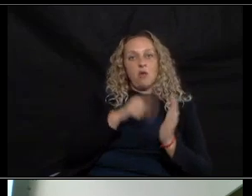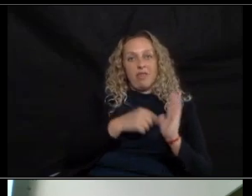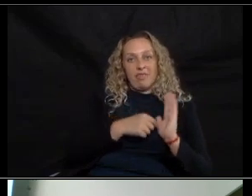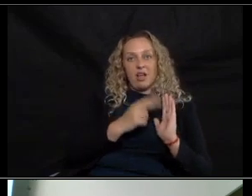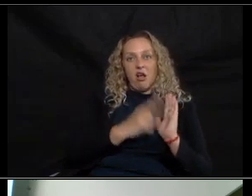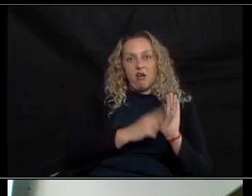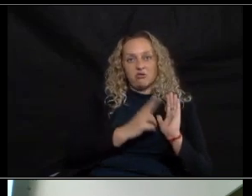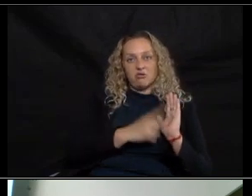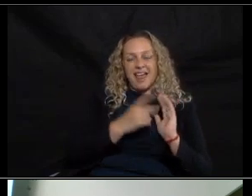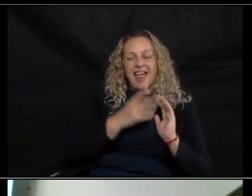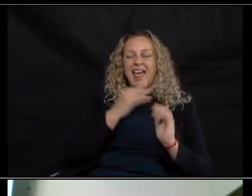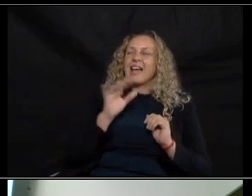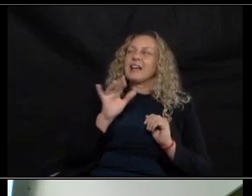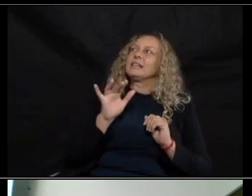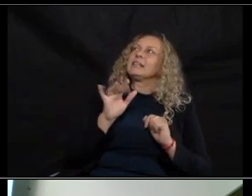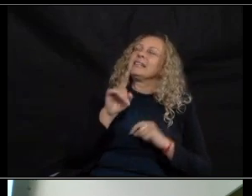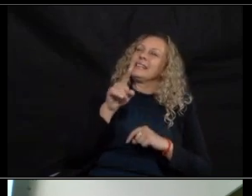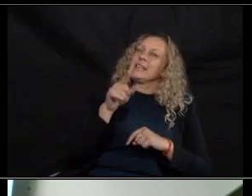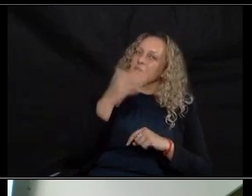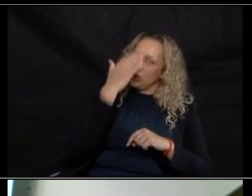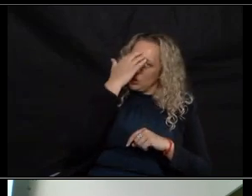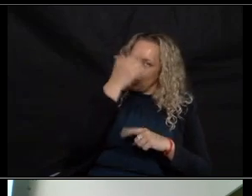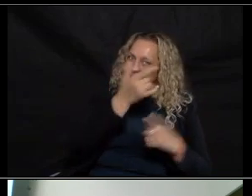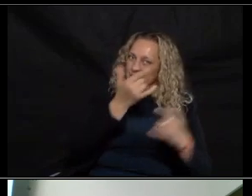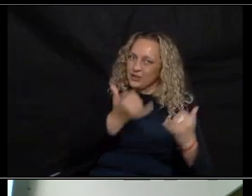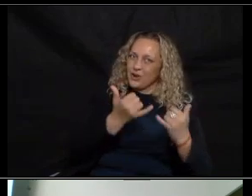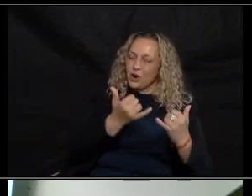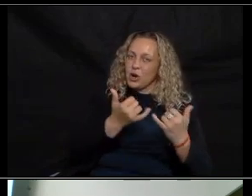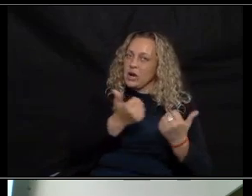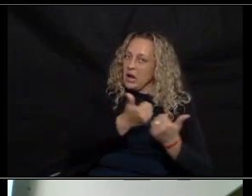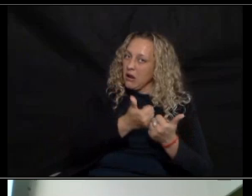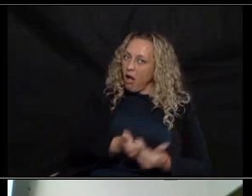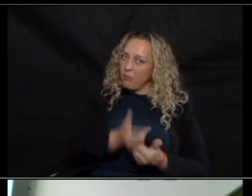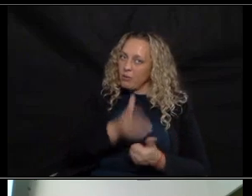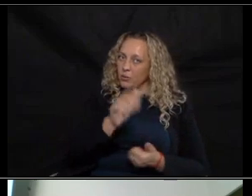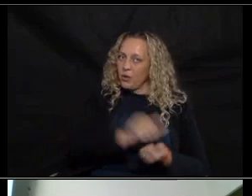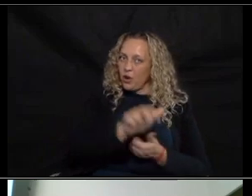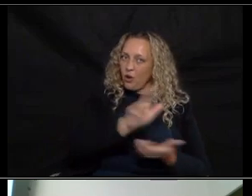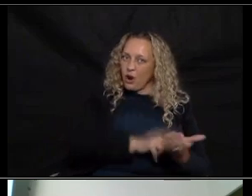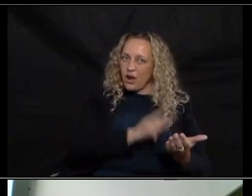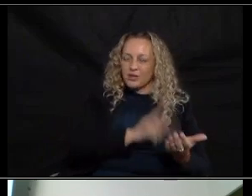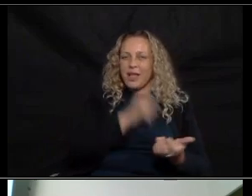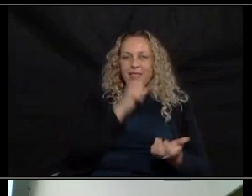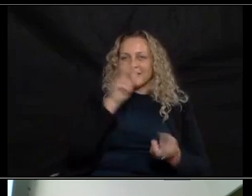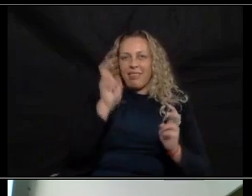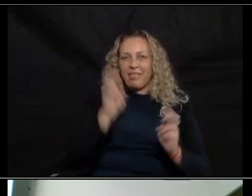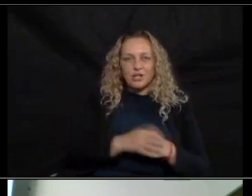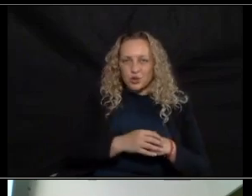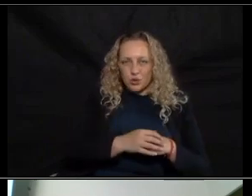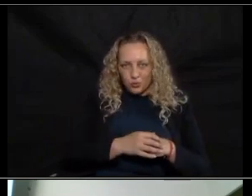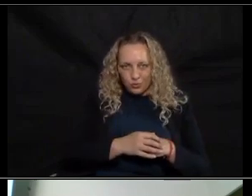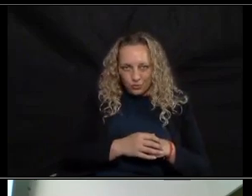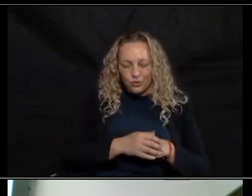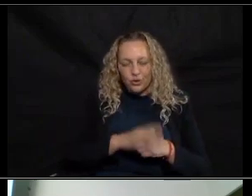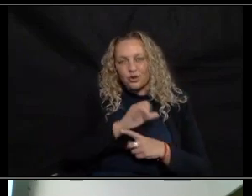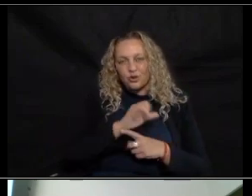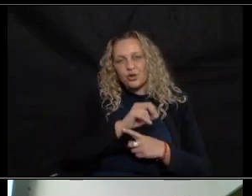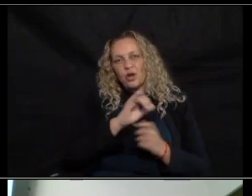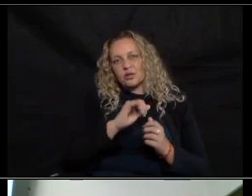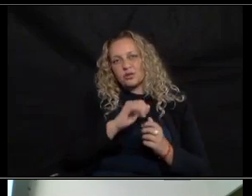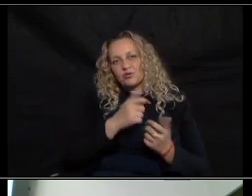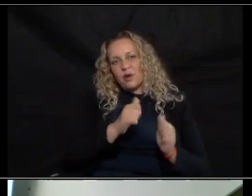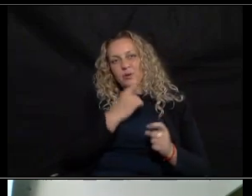contract, and you know, he is currently in compliance with your contract. That's not the issue. But I think what John's trying to